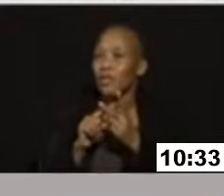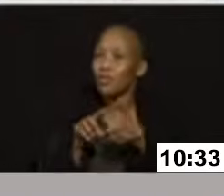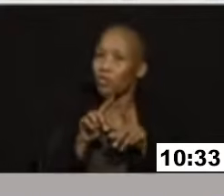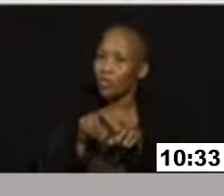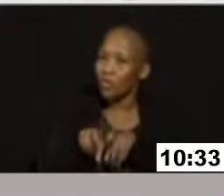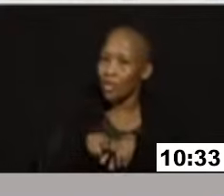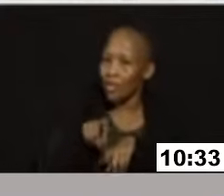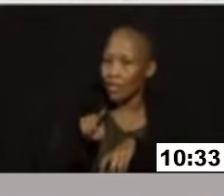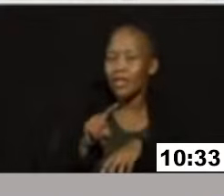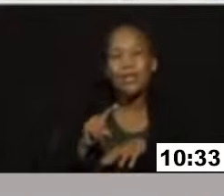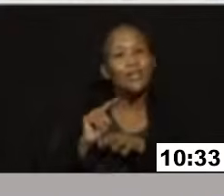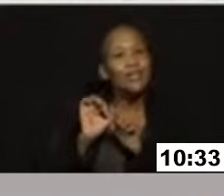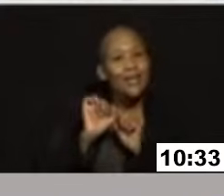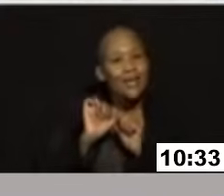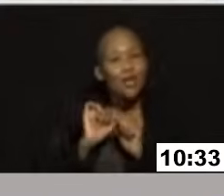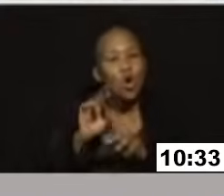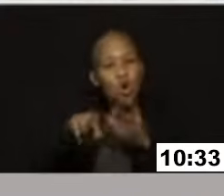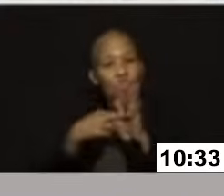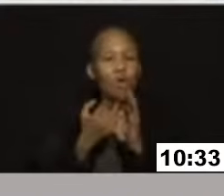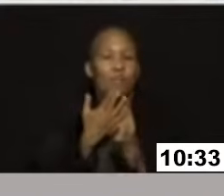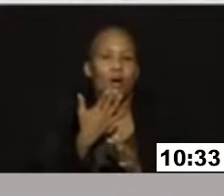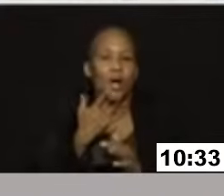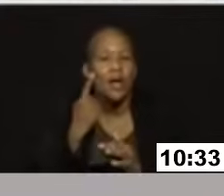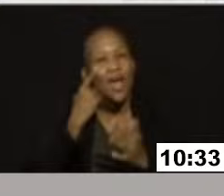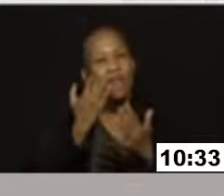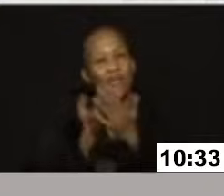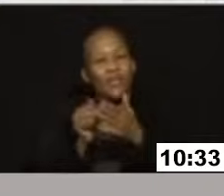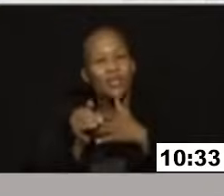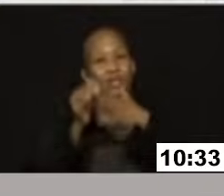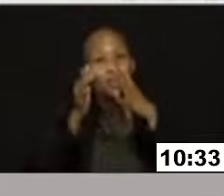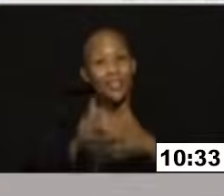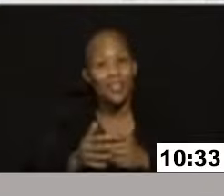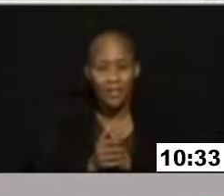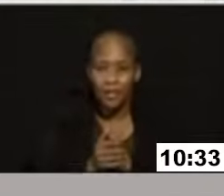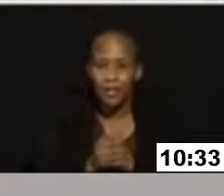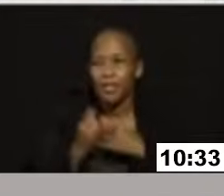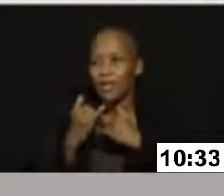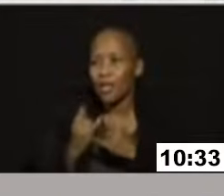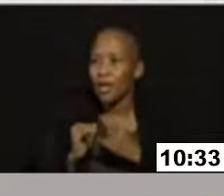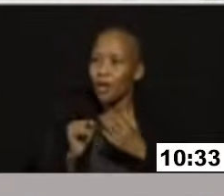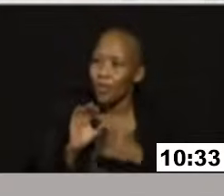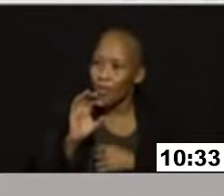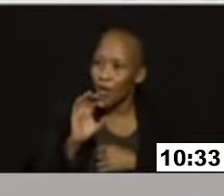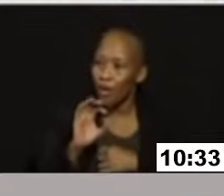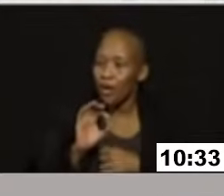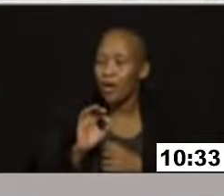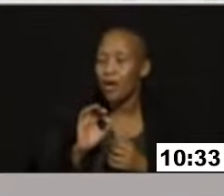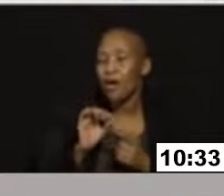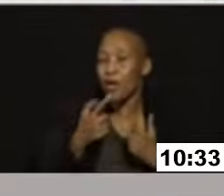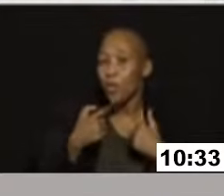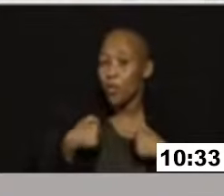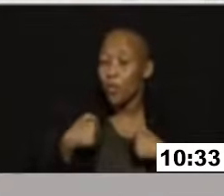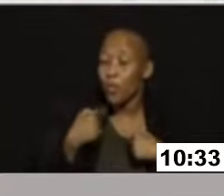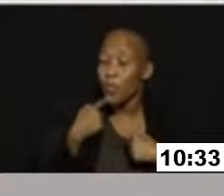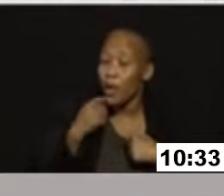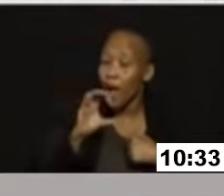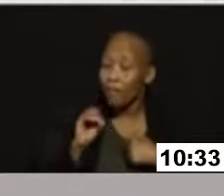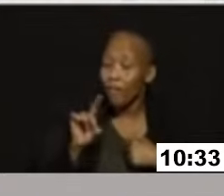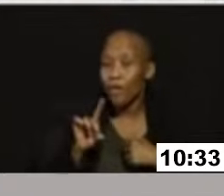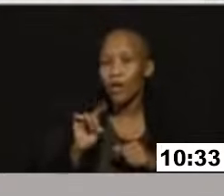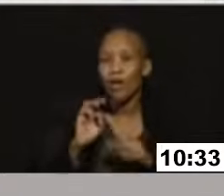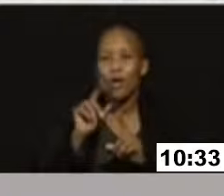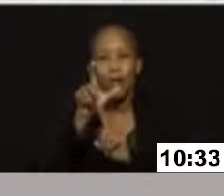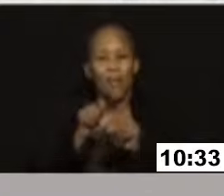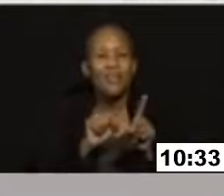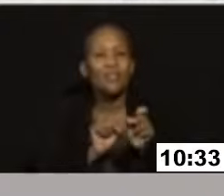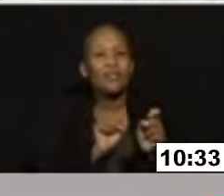the evidence leaders. What then is provided for, there is an indulgence, if I can call it that, where it is an implicated